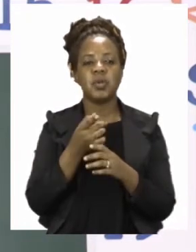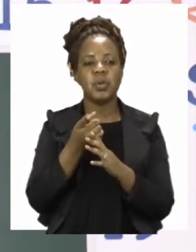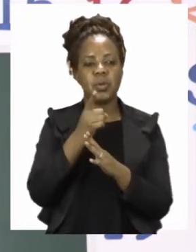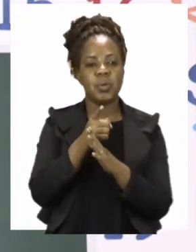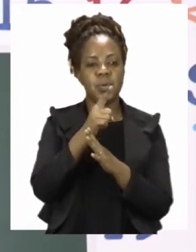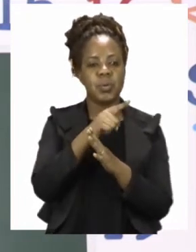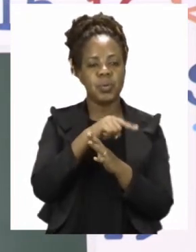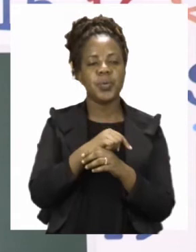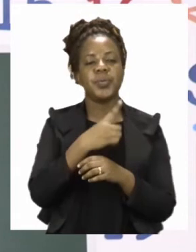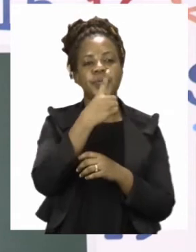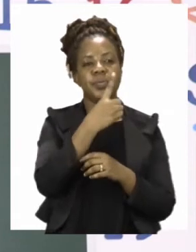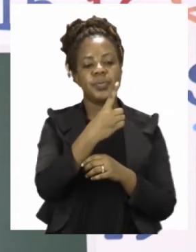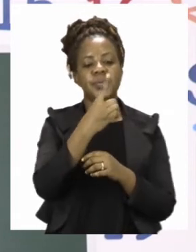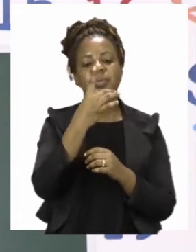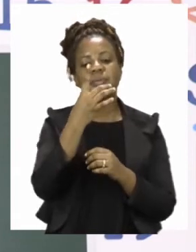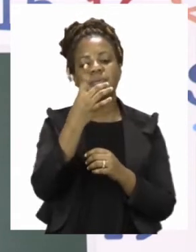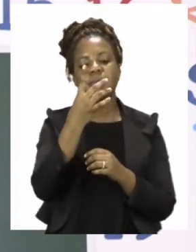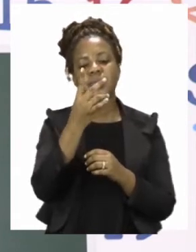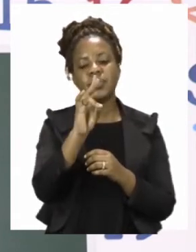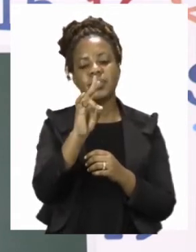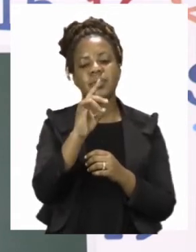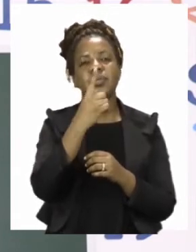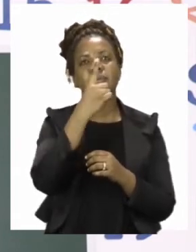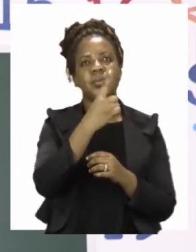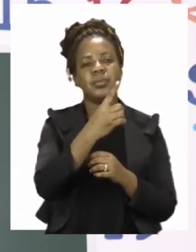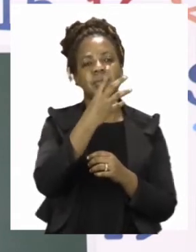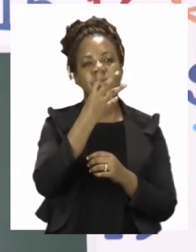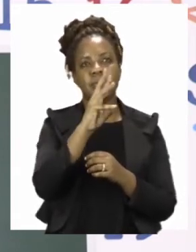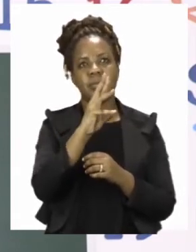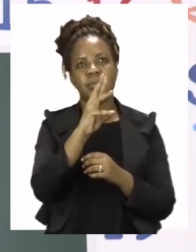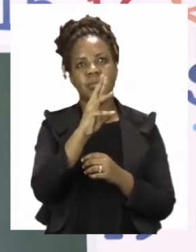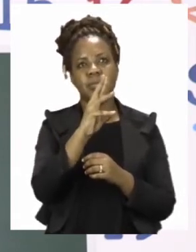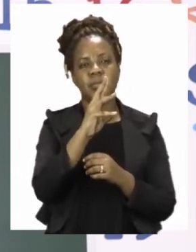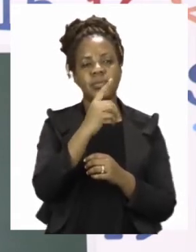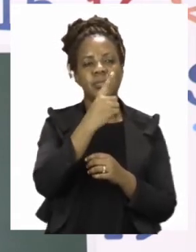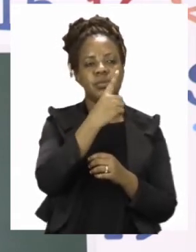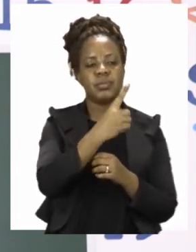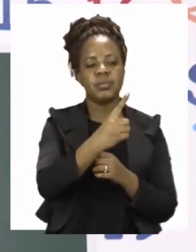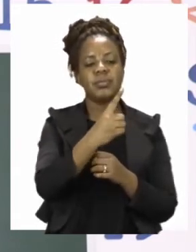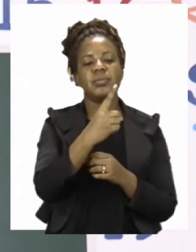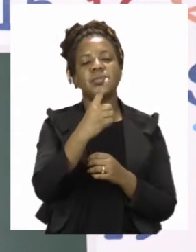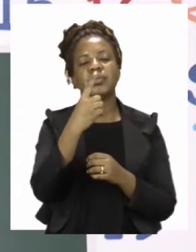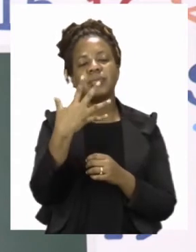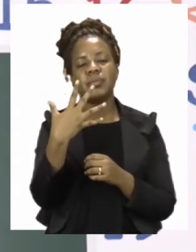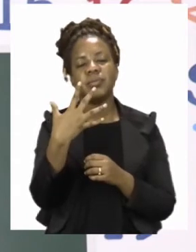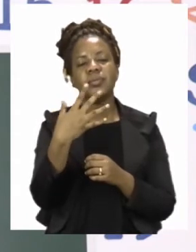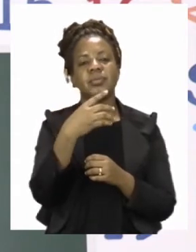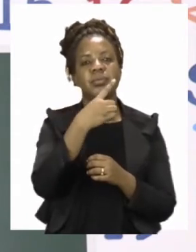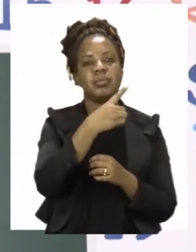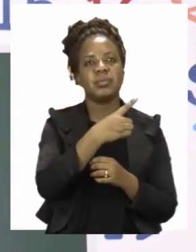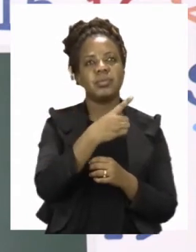means we are going to be borrowing. And we go to Mr. Tens and say,